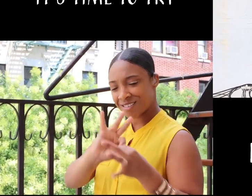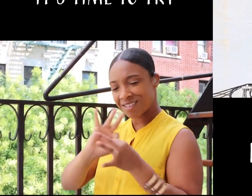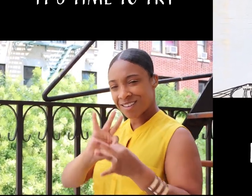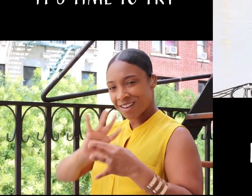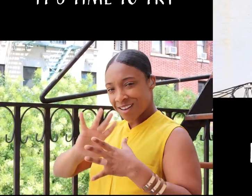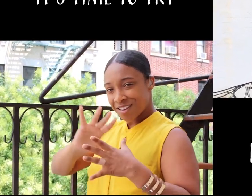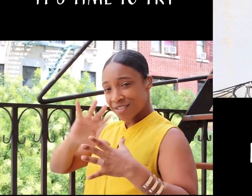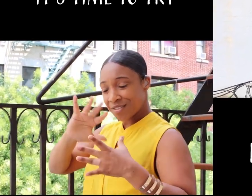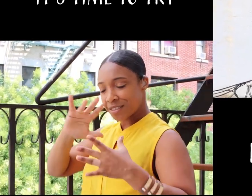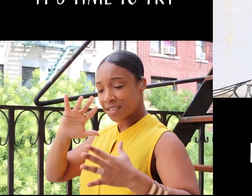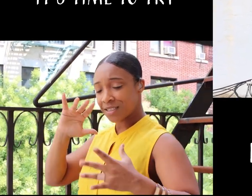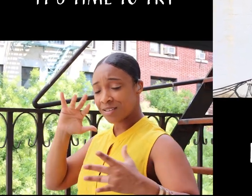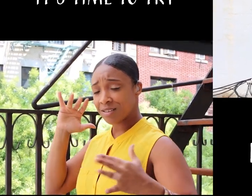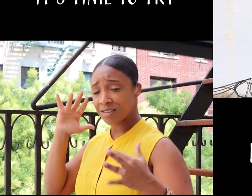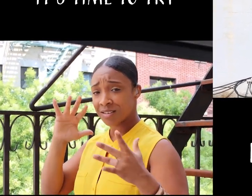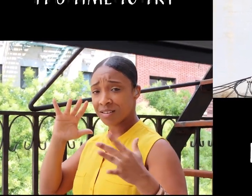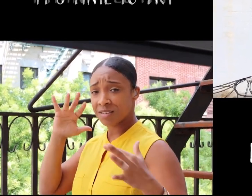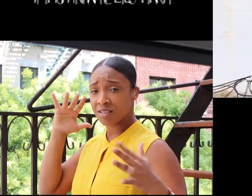defying gravity.